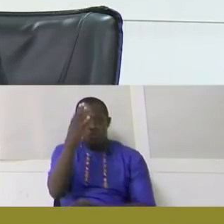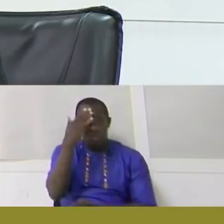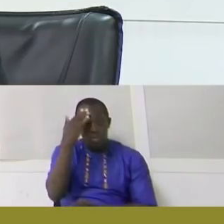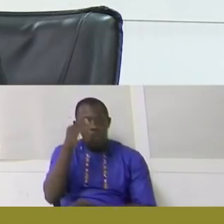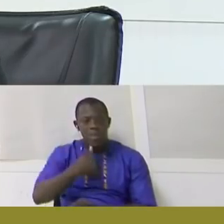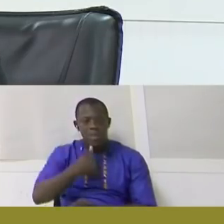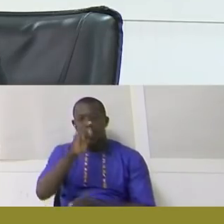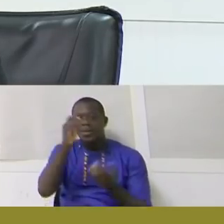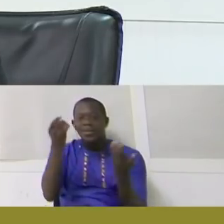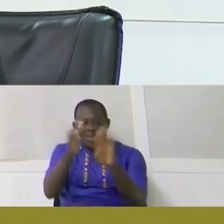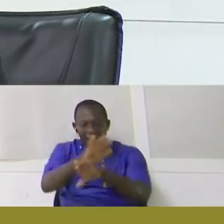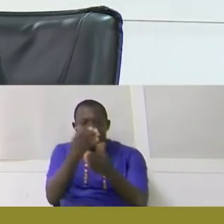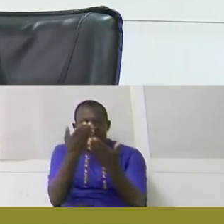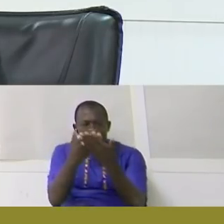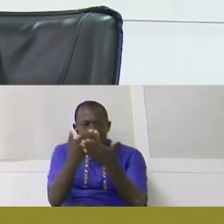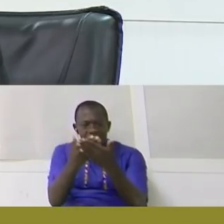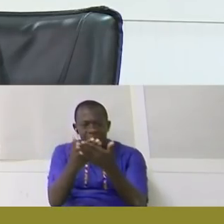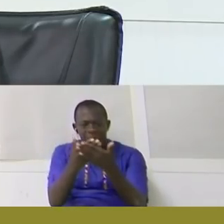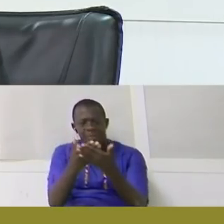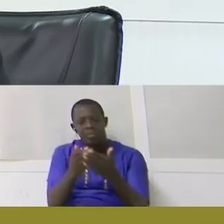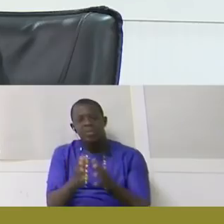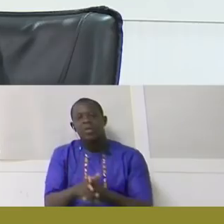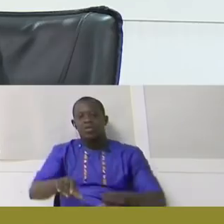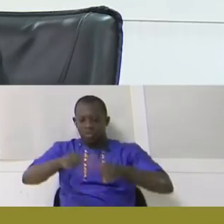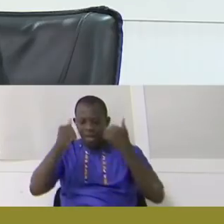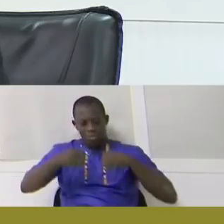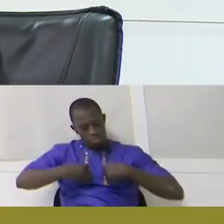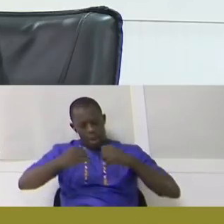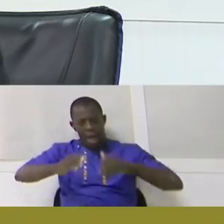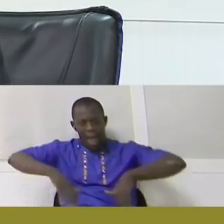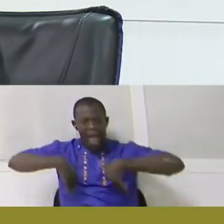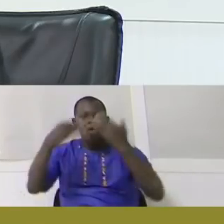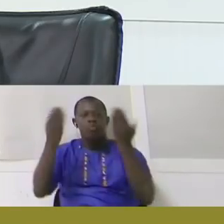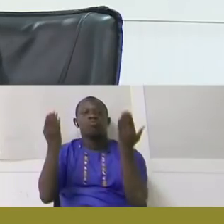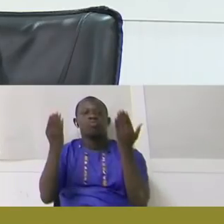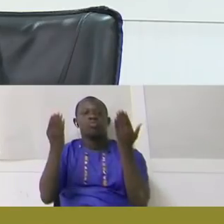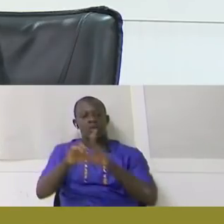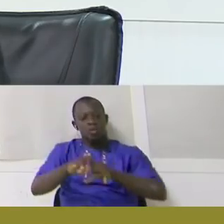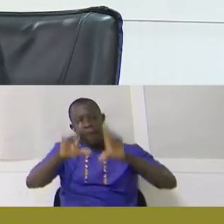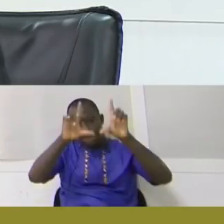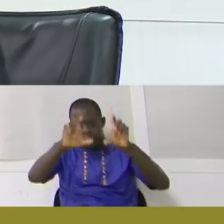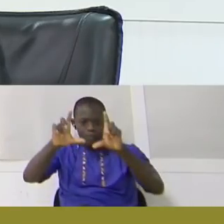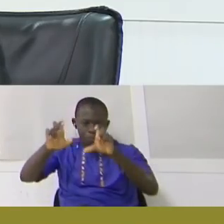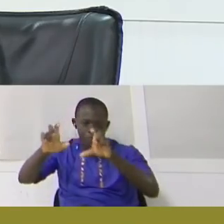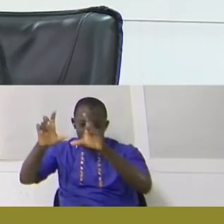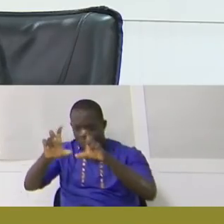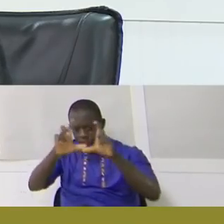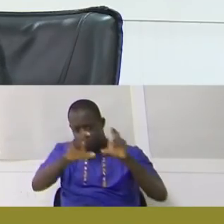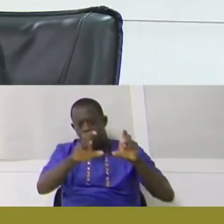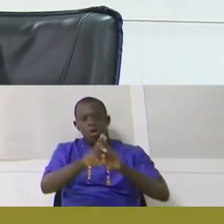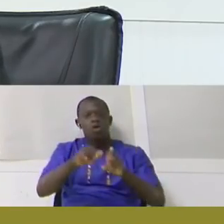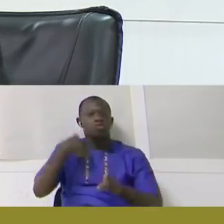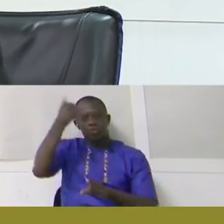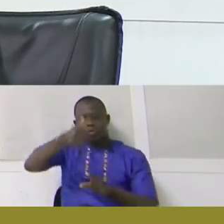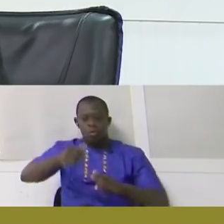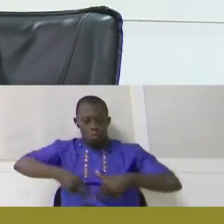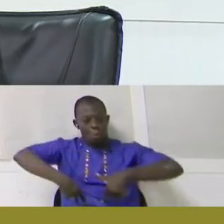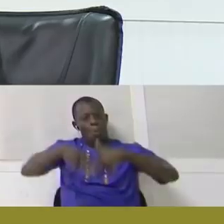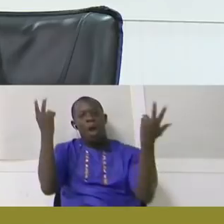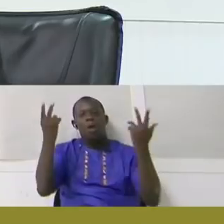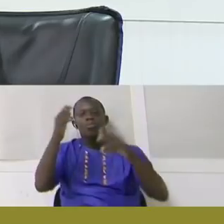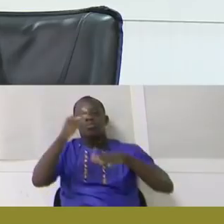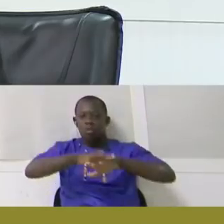completely. And when you know that I am completely dead. Nga undress ma. You undress me. Nga snap ma. You snap me. Ele nga expose ma social and